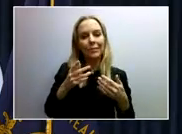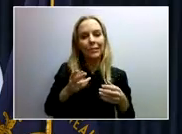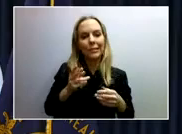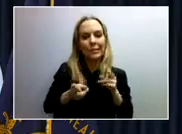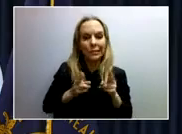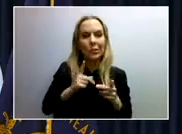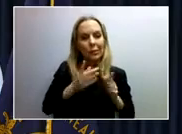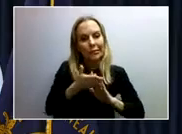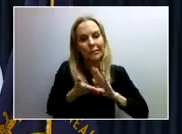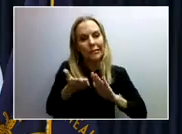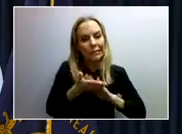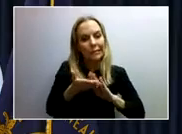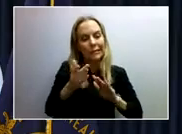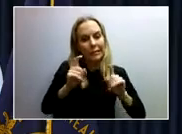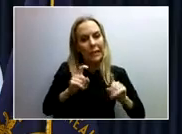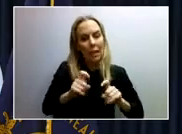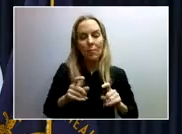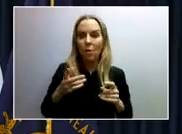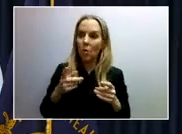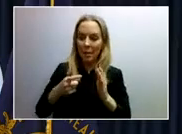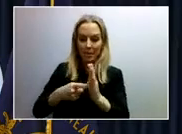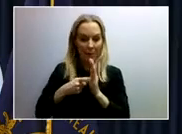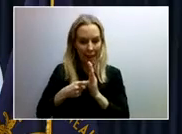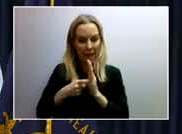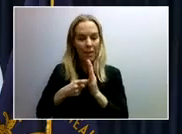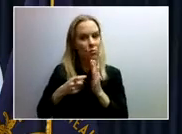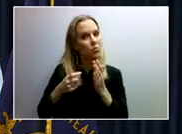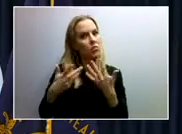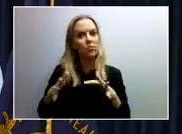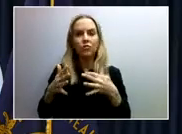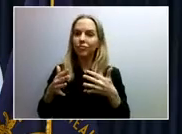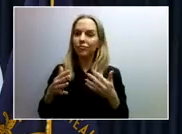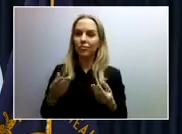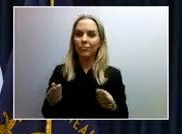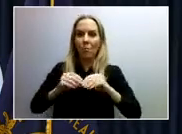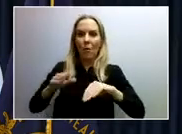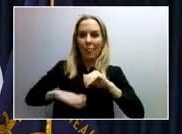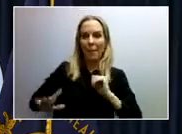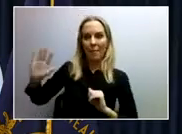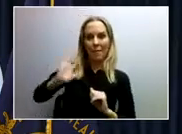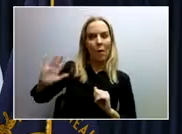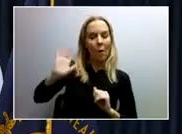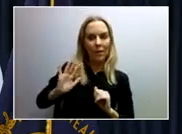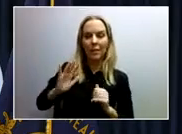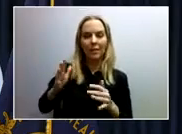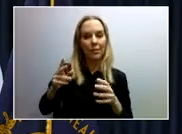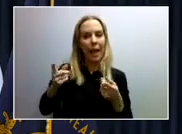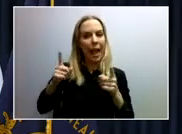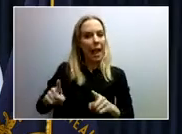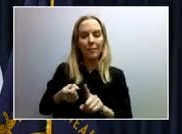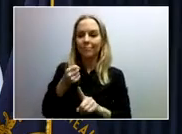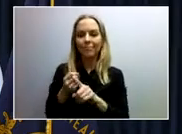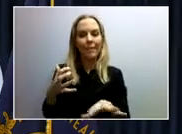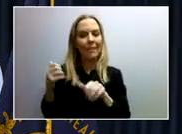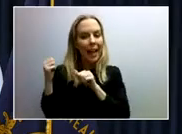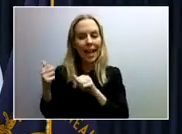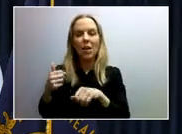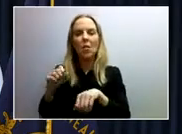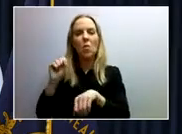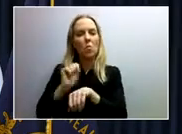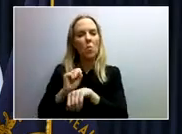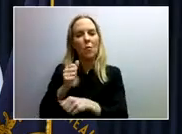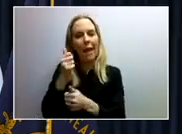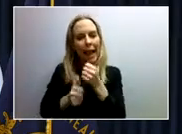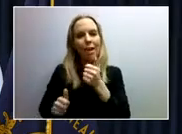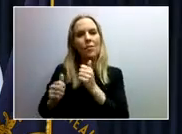as big as we have seen it in a long, long time. And it happened so quickly. So we're going to work with each community on it. The